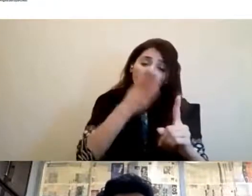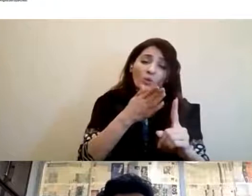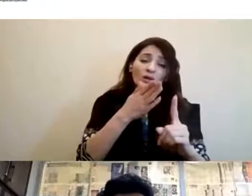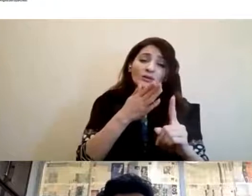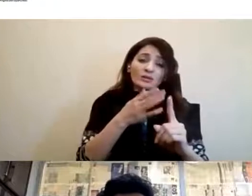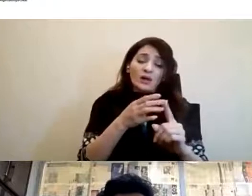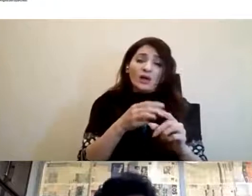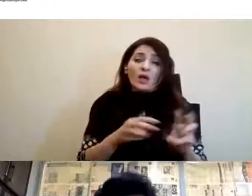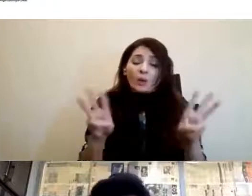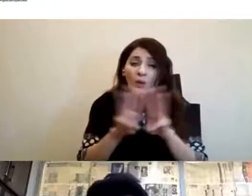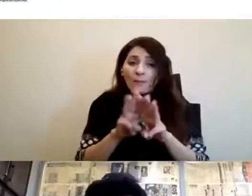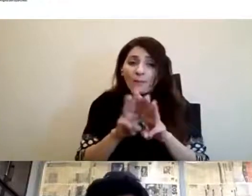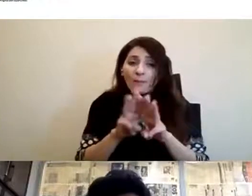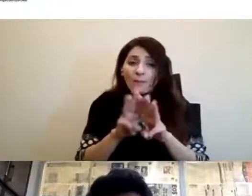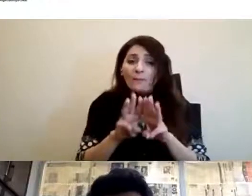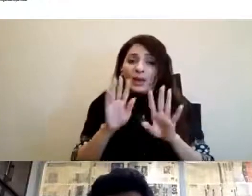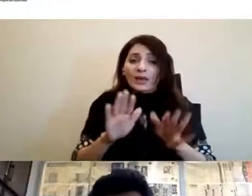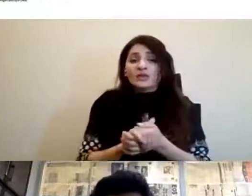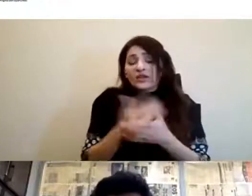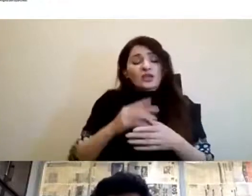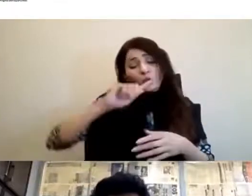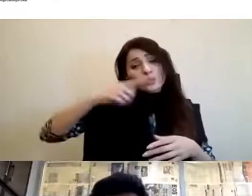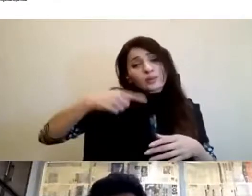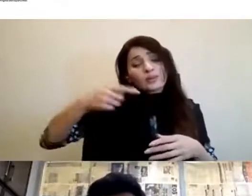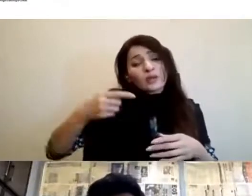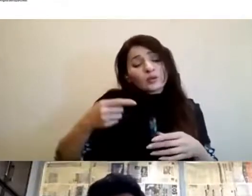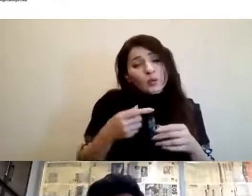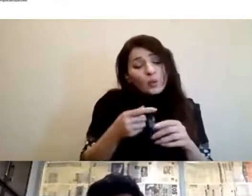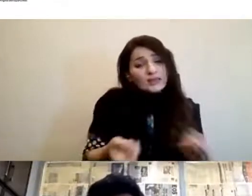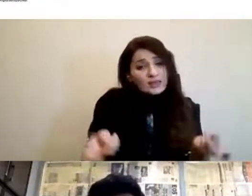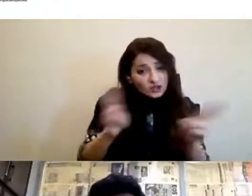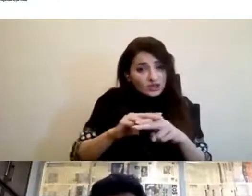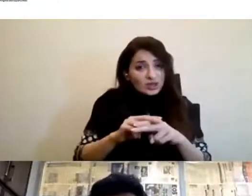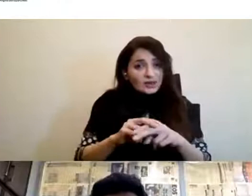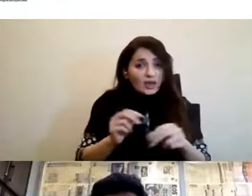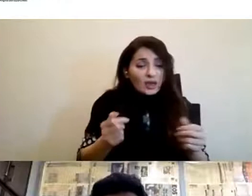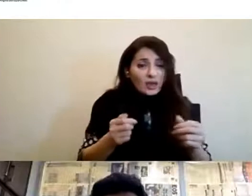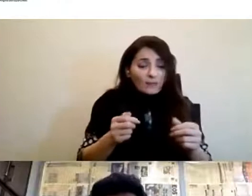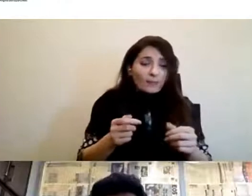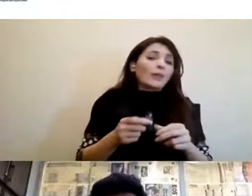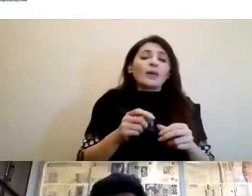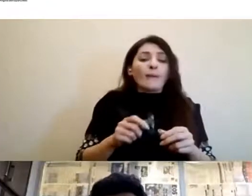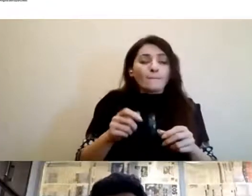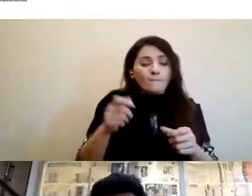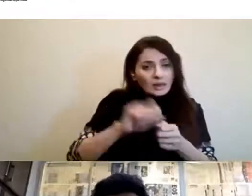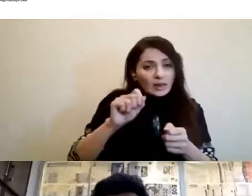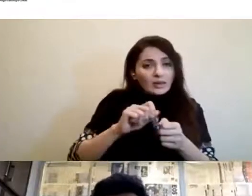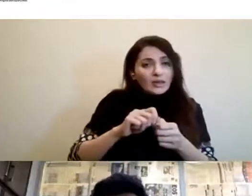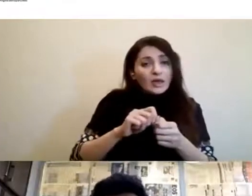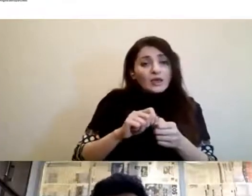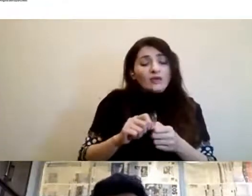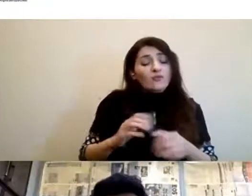the languages that style web pages such as HTML, JS, CSS, and more